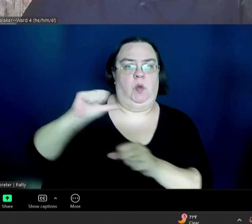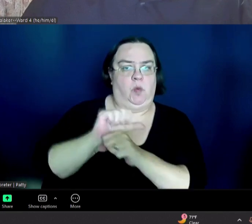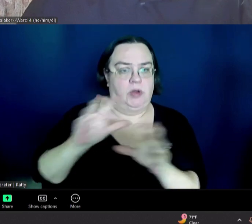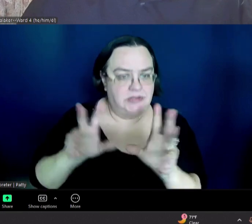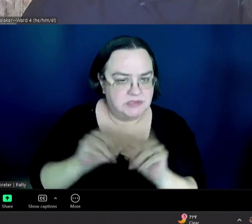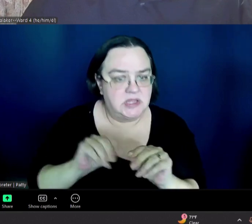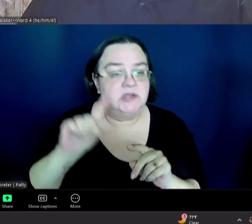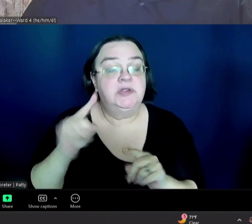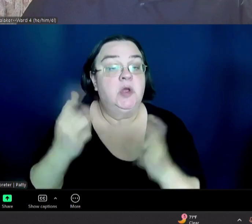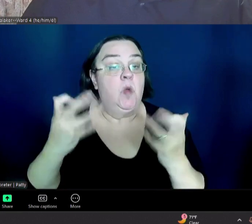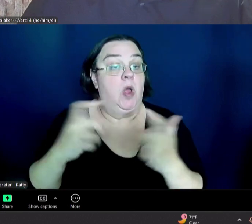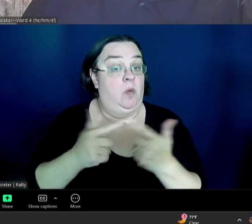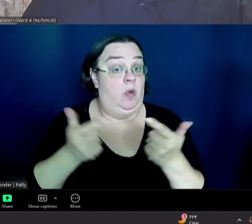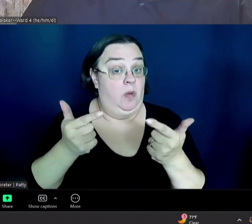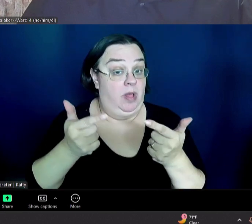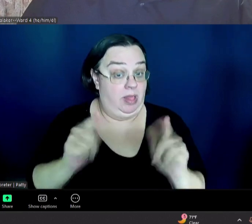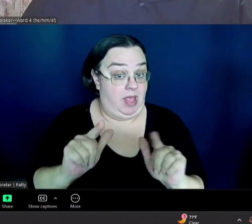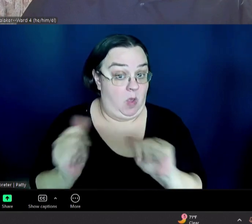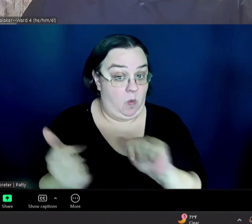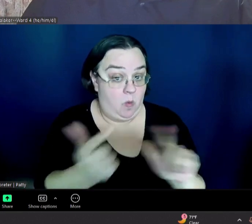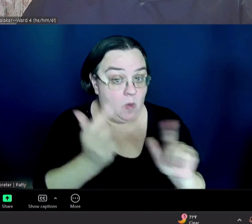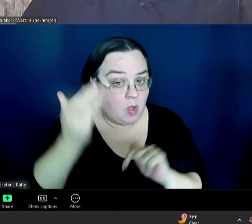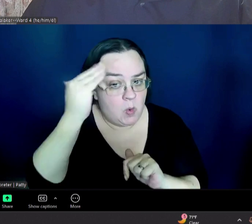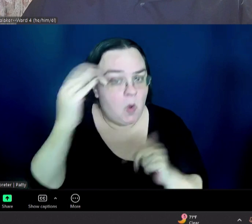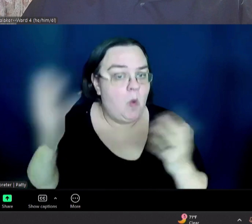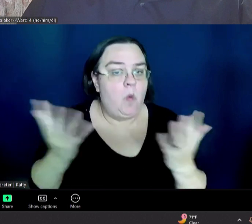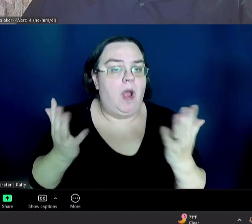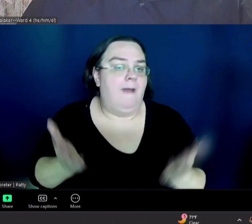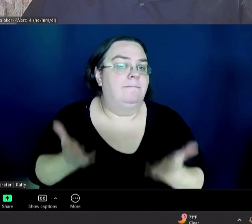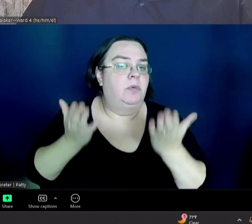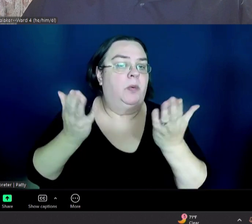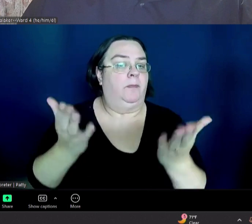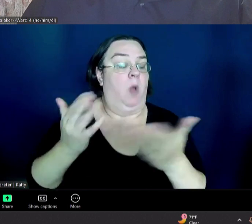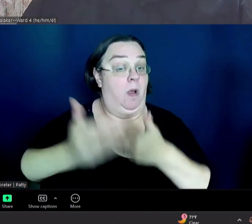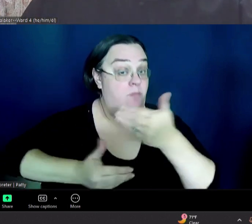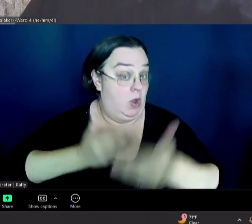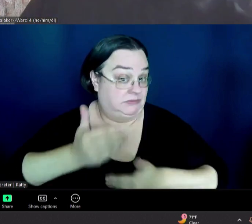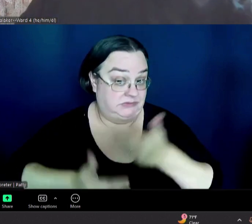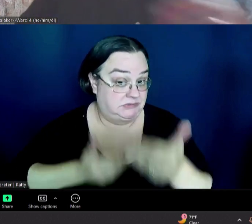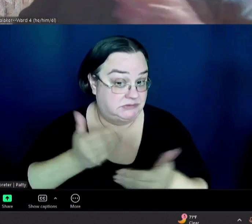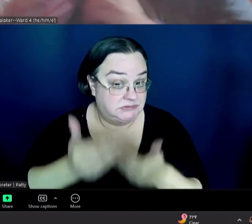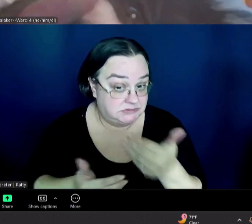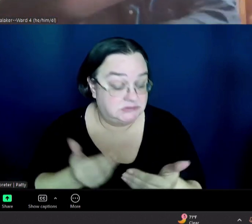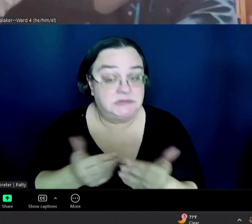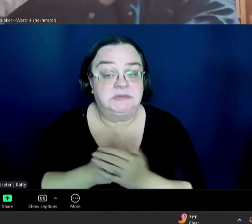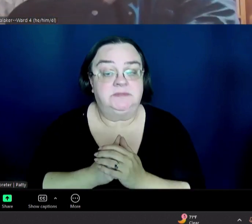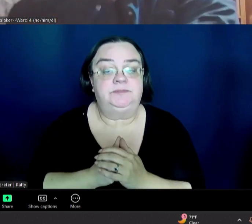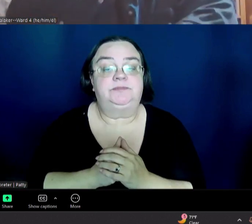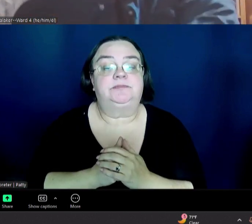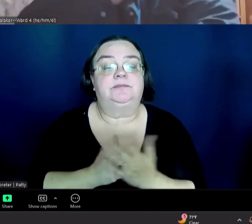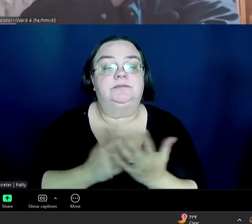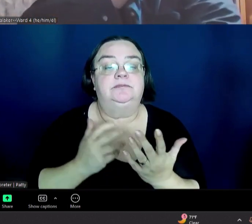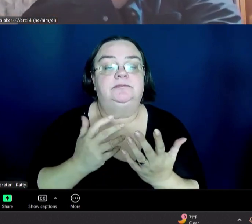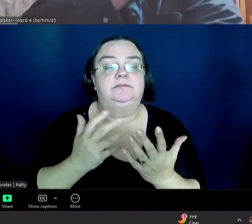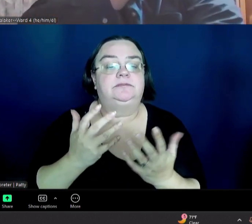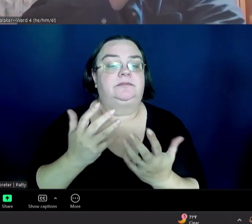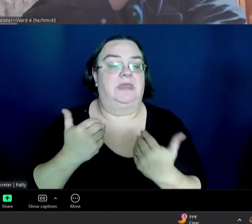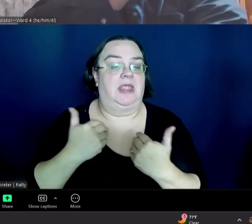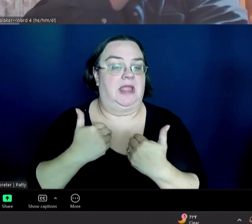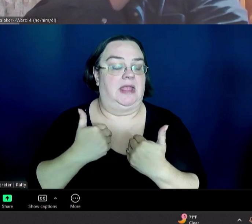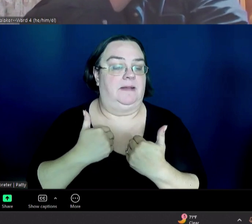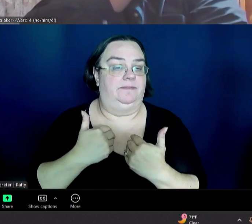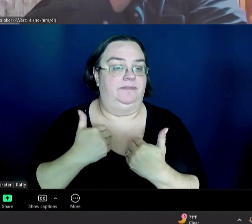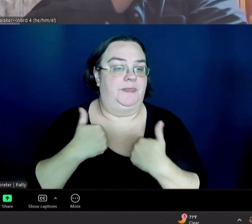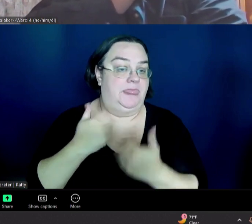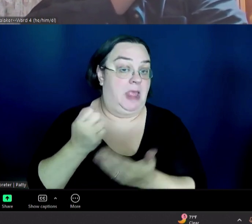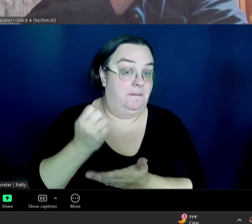wanted to let you all know what the proposed process will be and get the approval from the